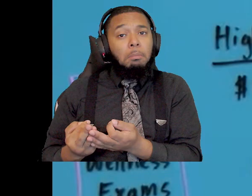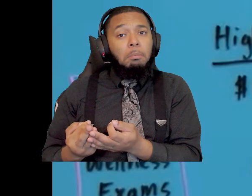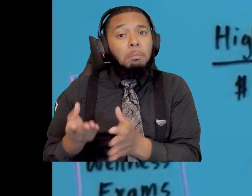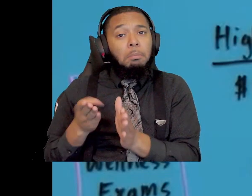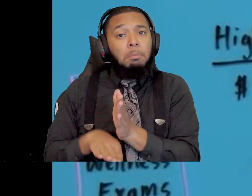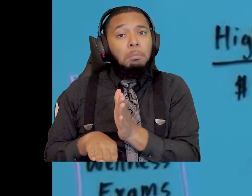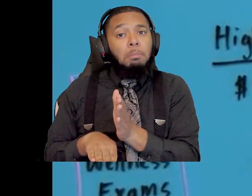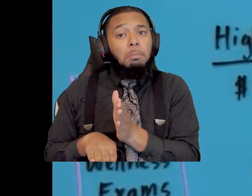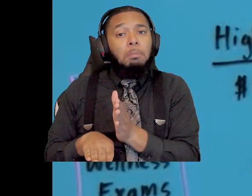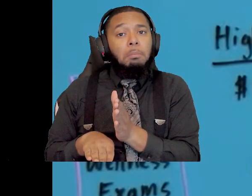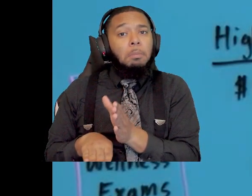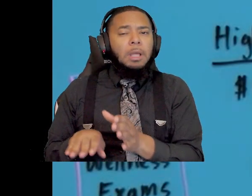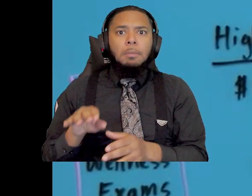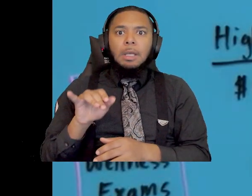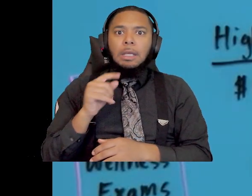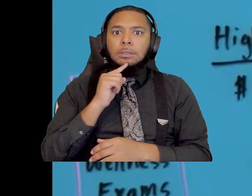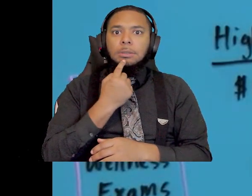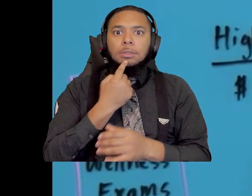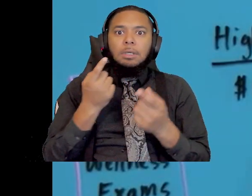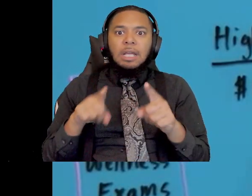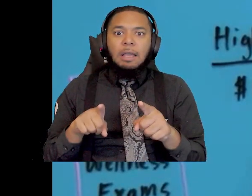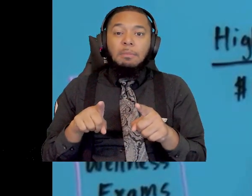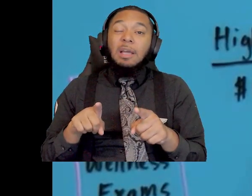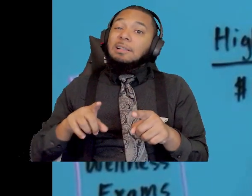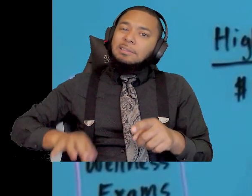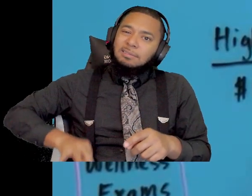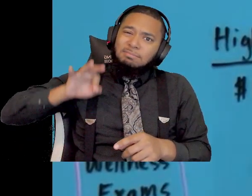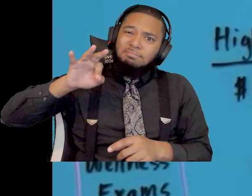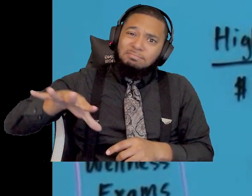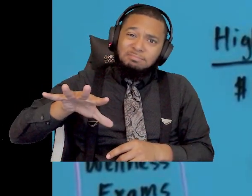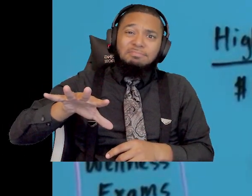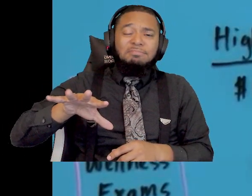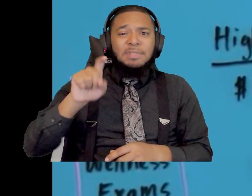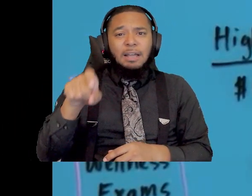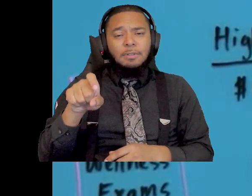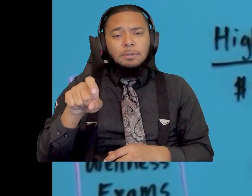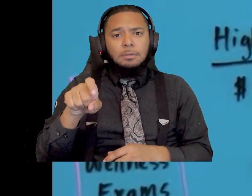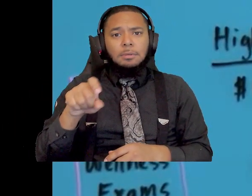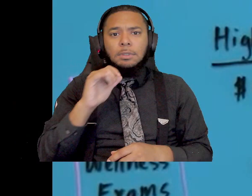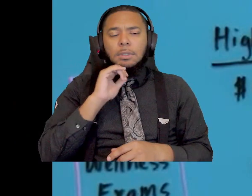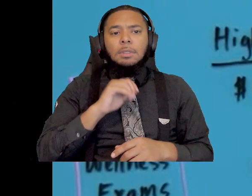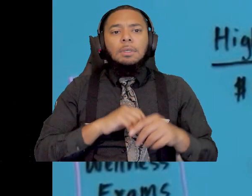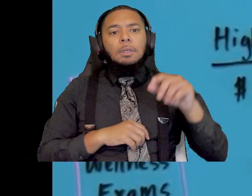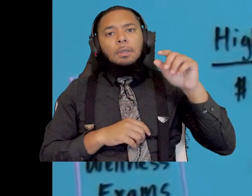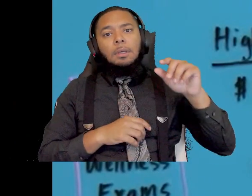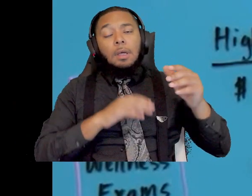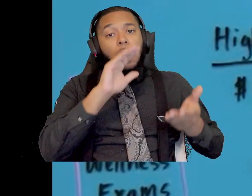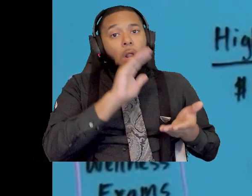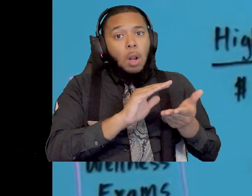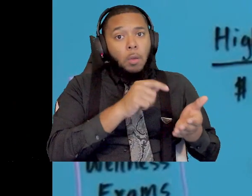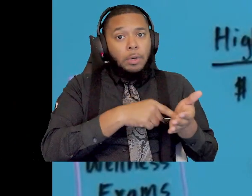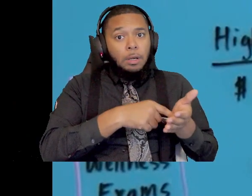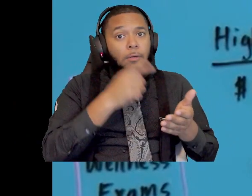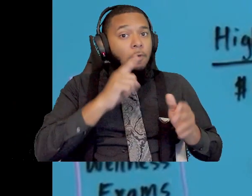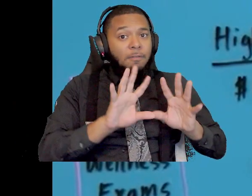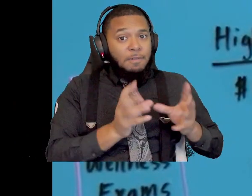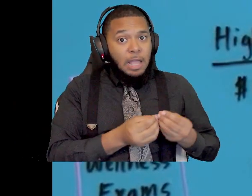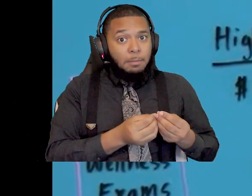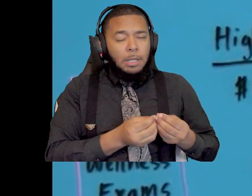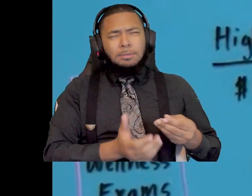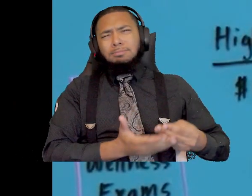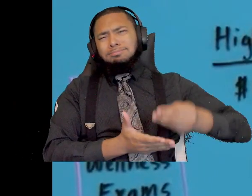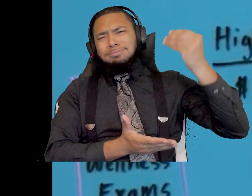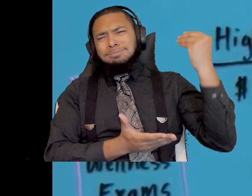but if something bad happens it's going to be super expensive low deductible plans for families are